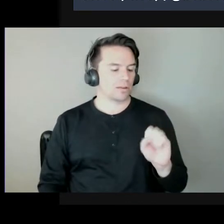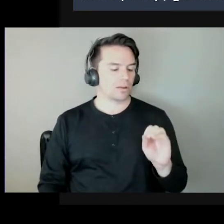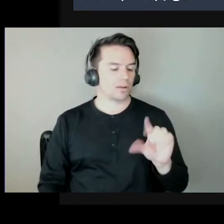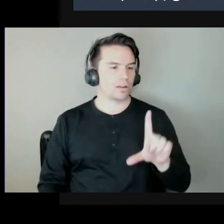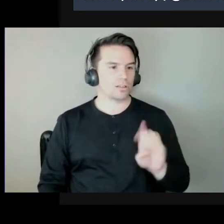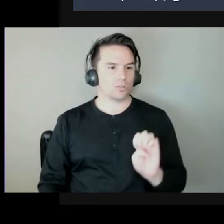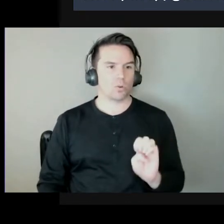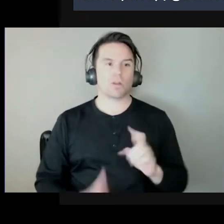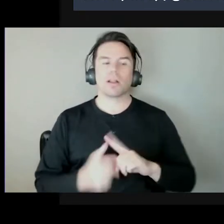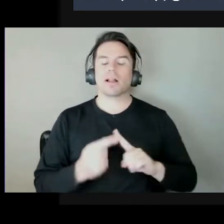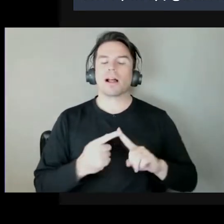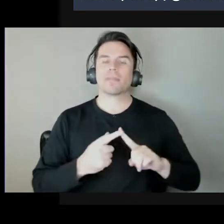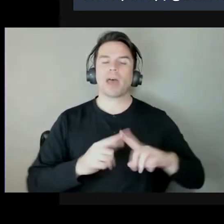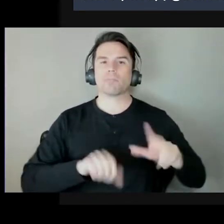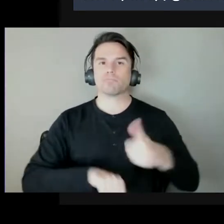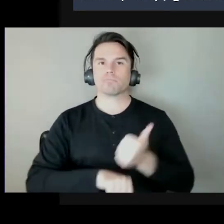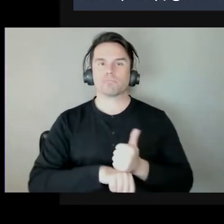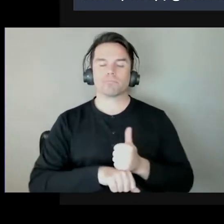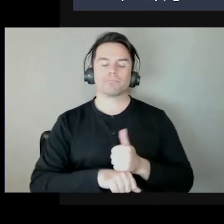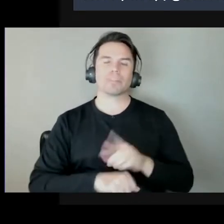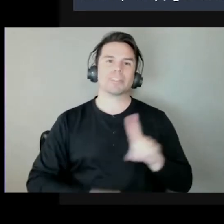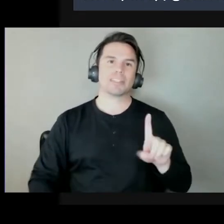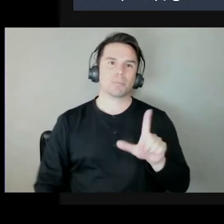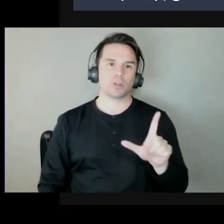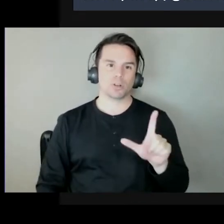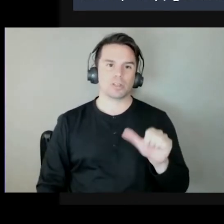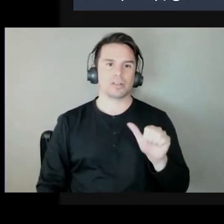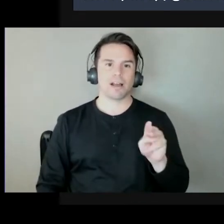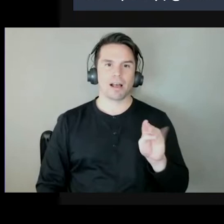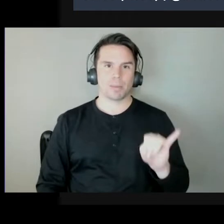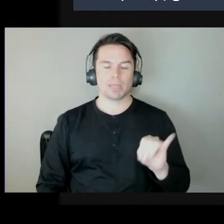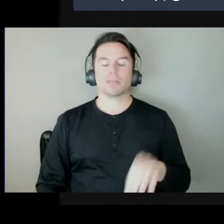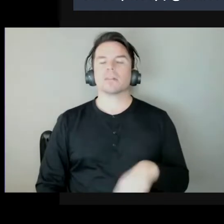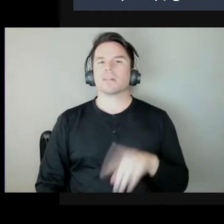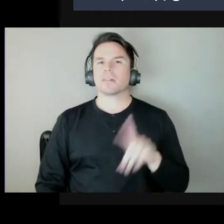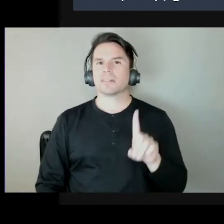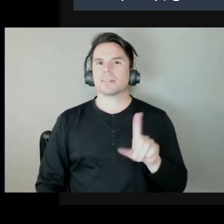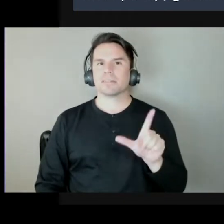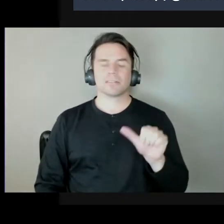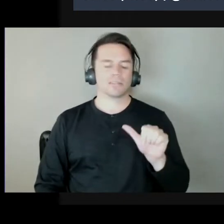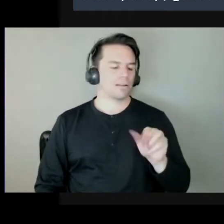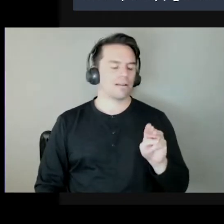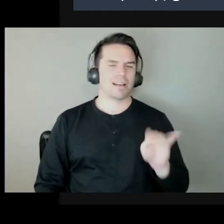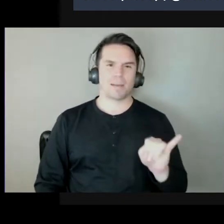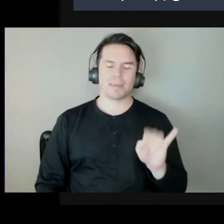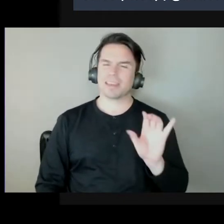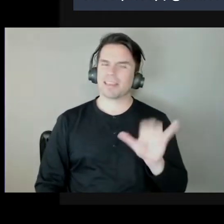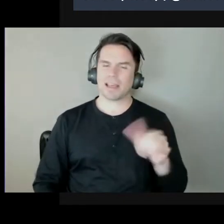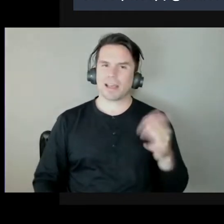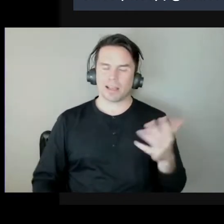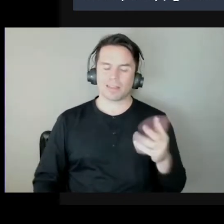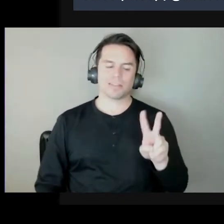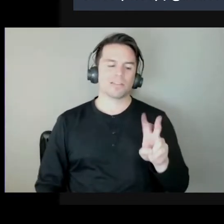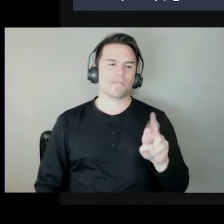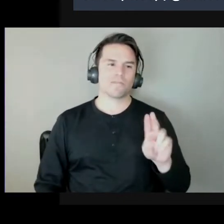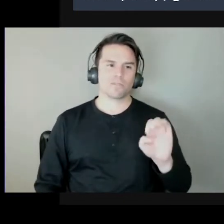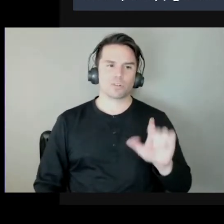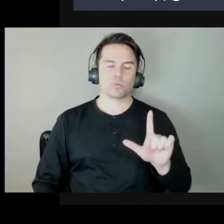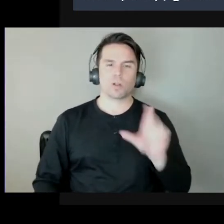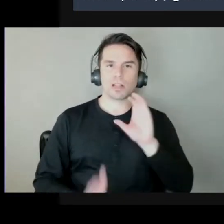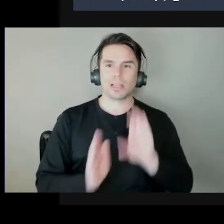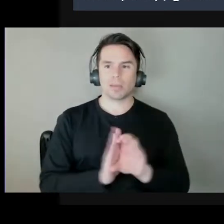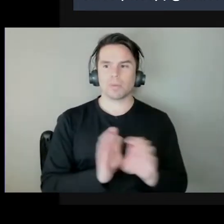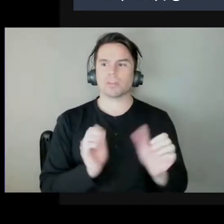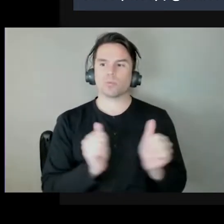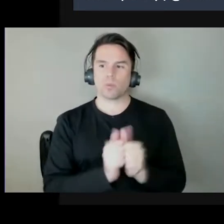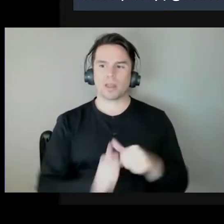AMI. And so, just as Kamal said, a deep learning AMI is this virtual image with TensorFlow, PyTorch, MXNet,